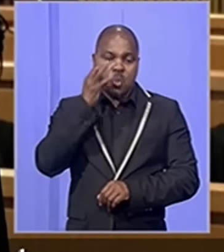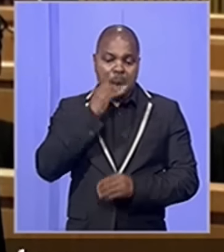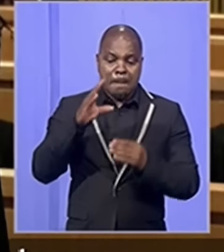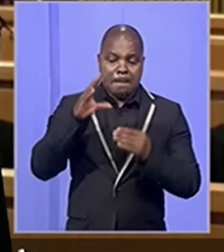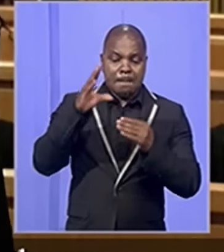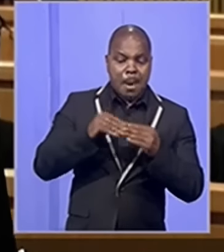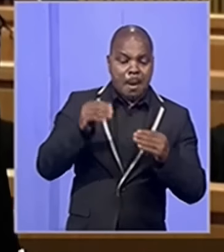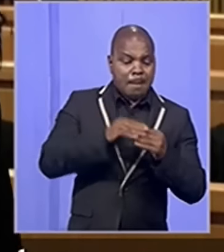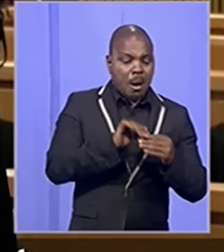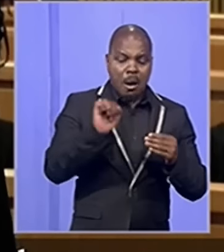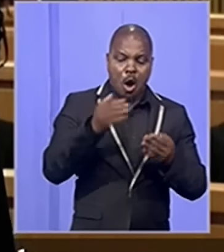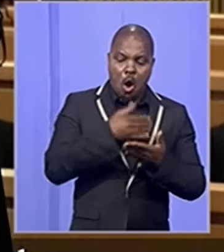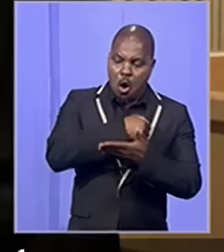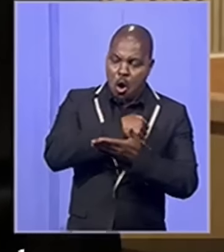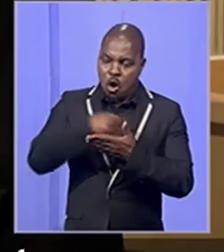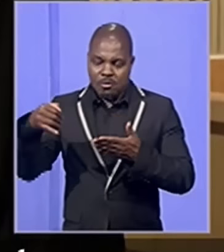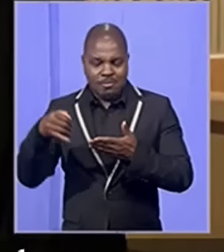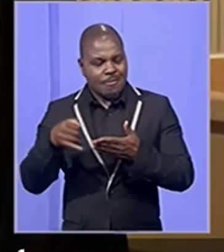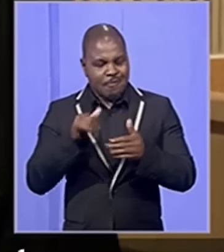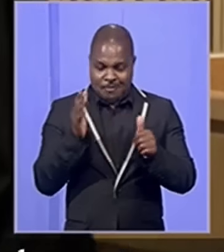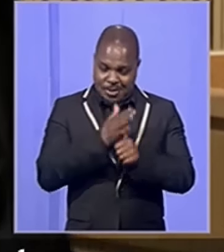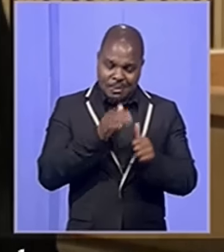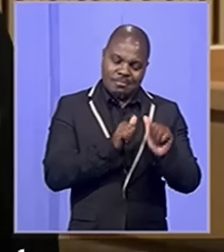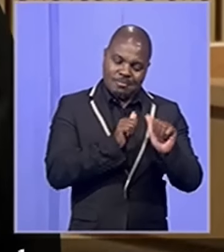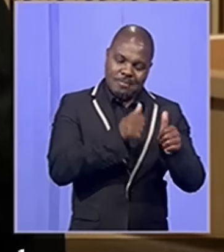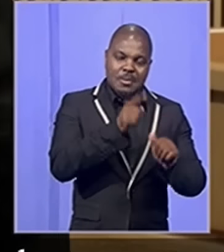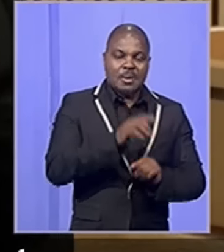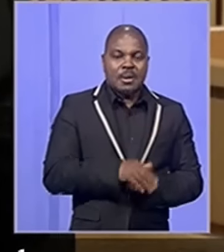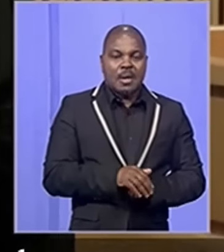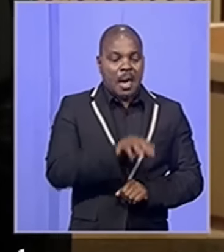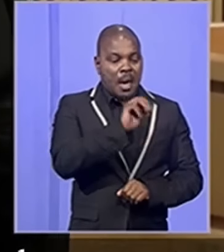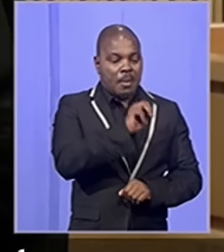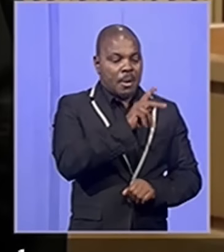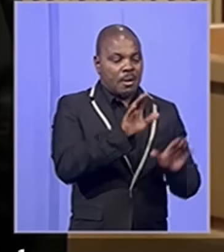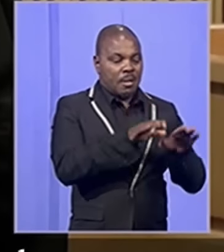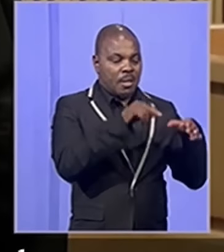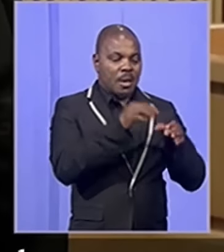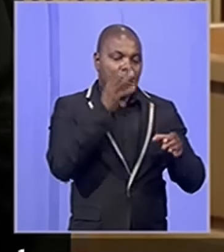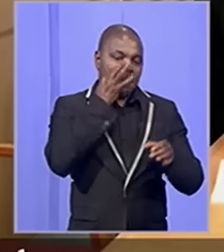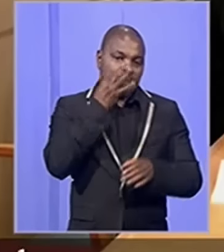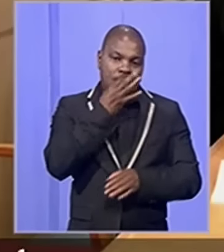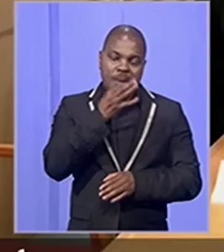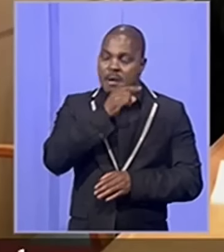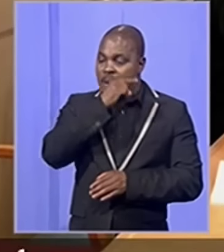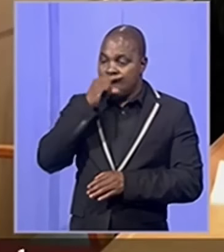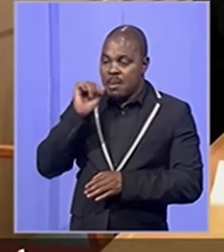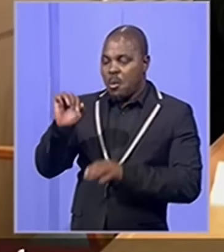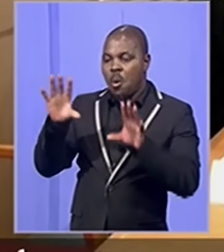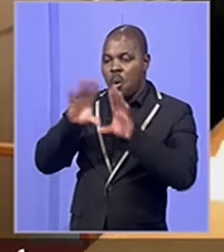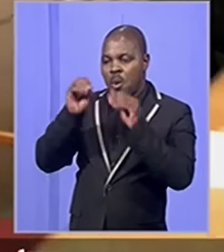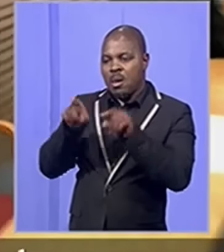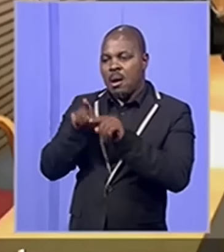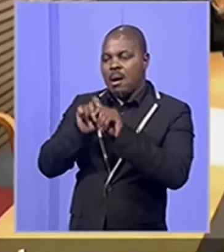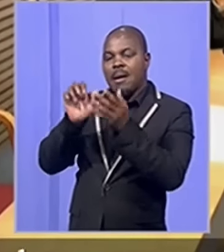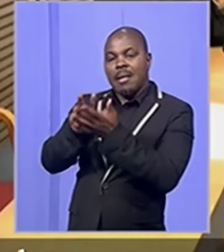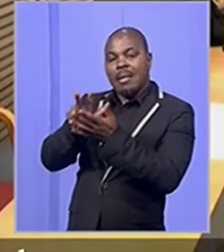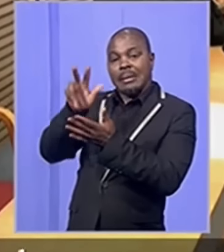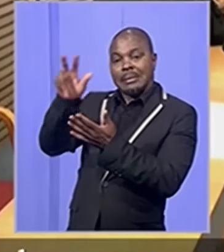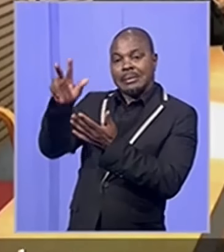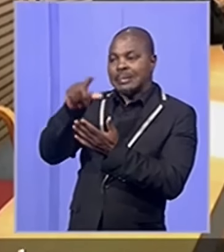le go latela melao. Babueledi ba MKP ba re maina ano a 10 ke karolo ya a le 18 a tsentswe